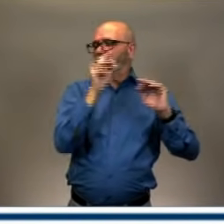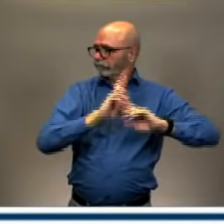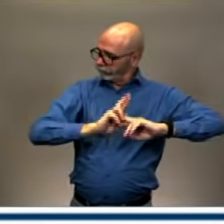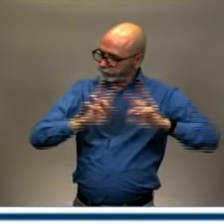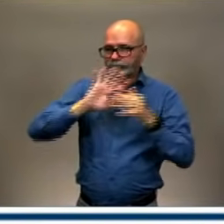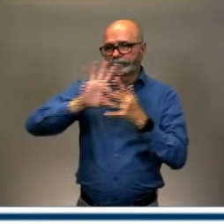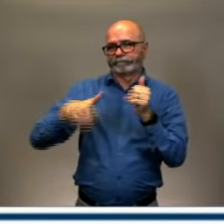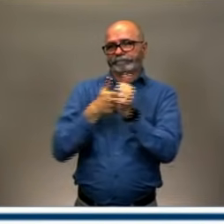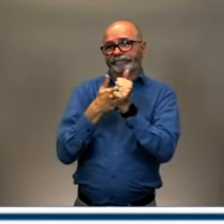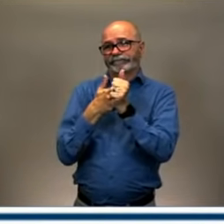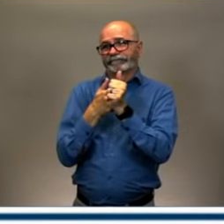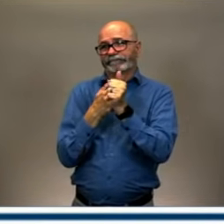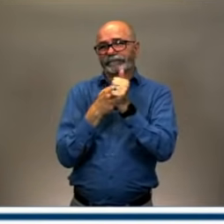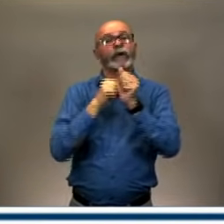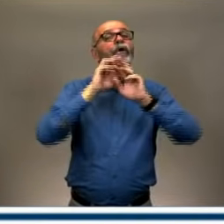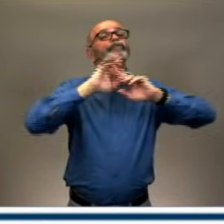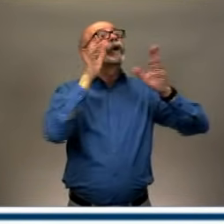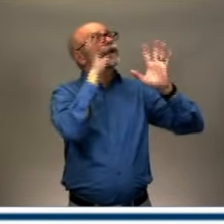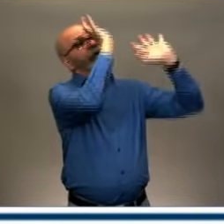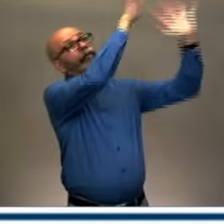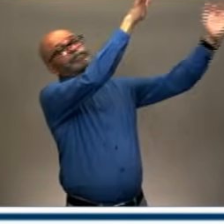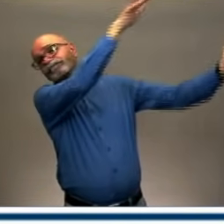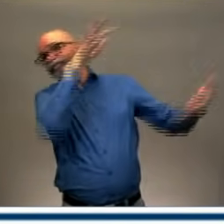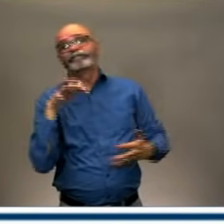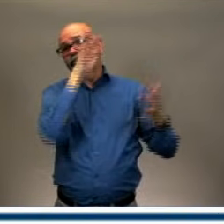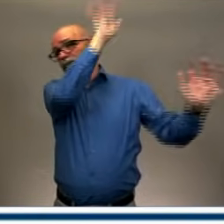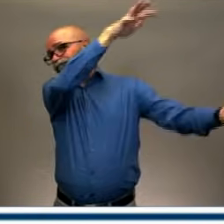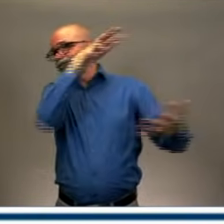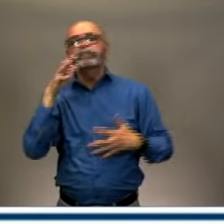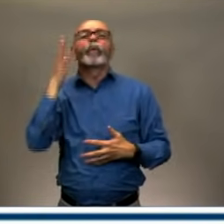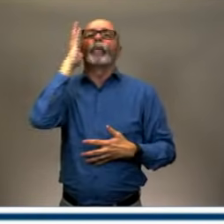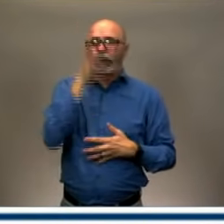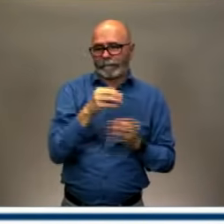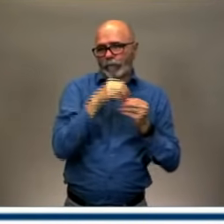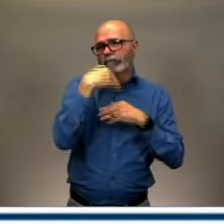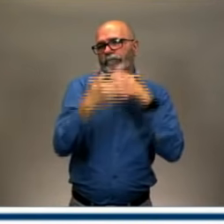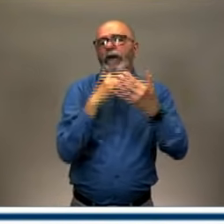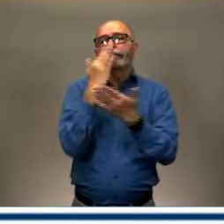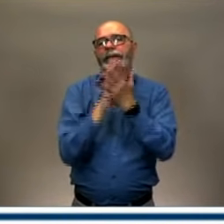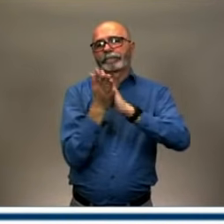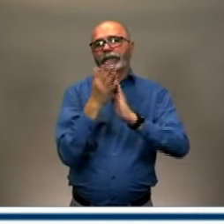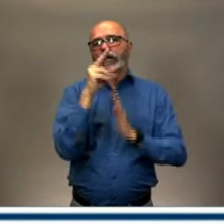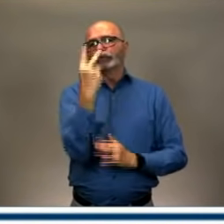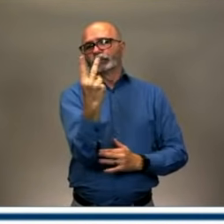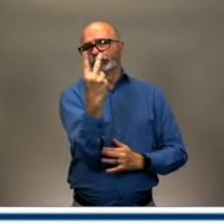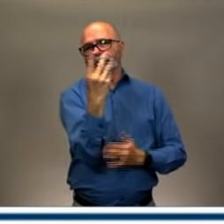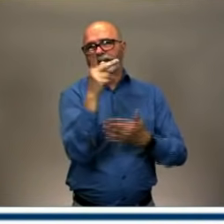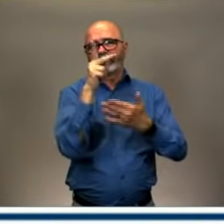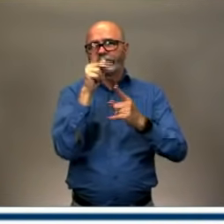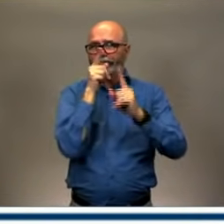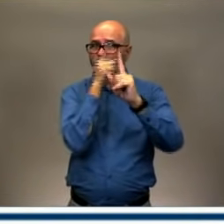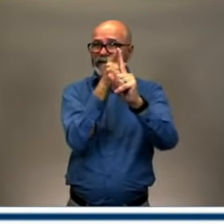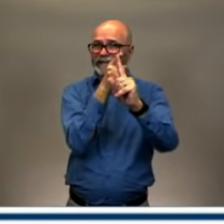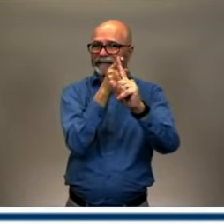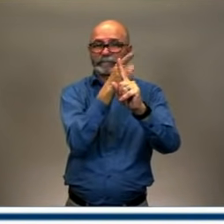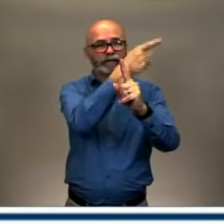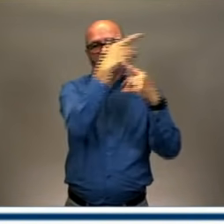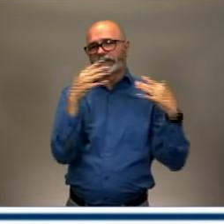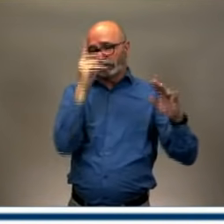get much larger amounts of vaccine in phase 2. We're not trying to figure out how to deliver that. We've done all that work in phase